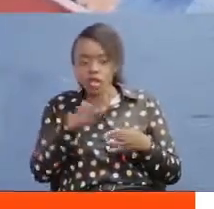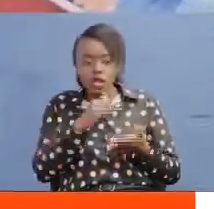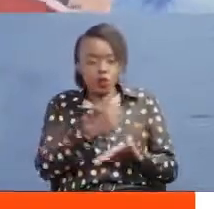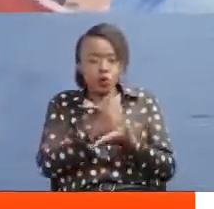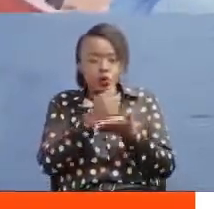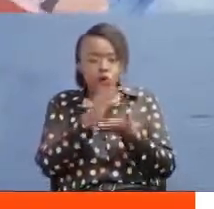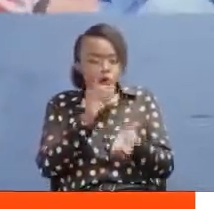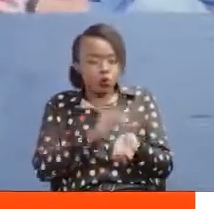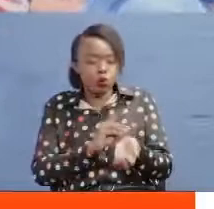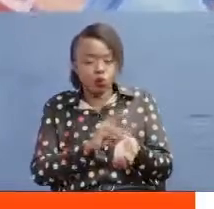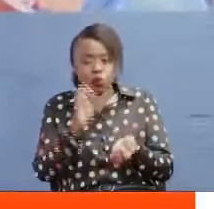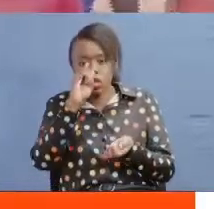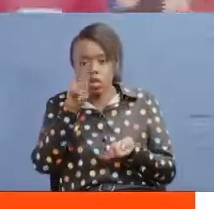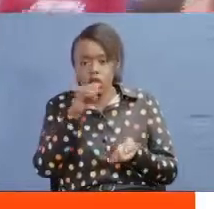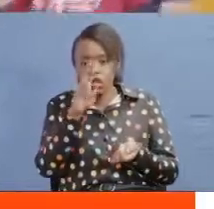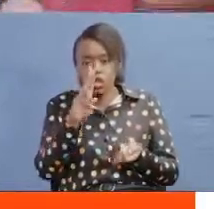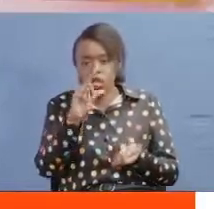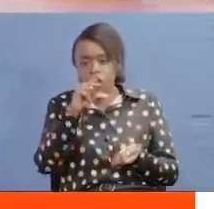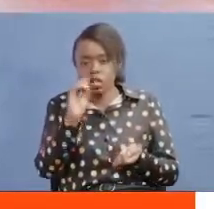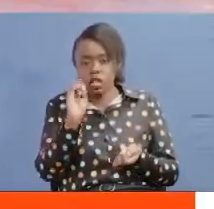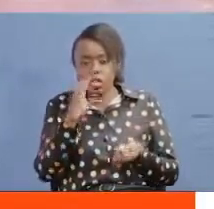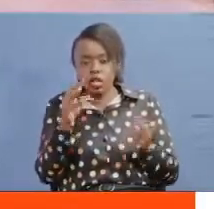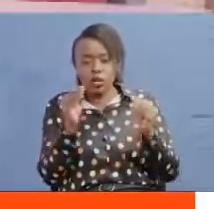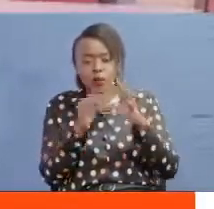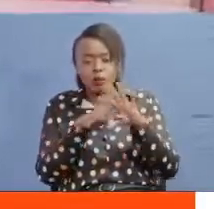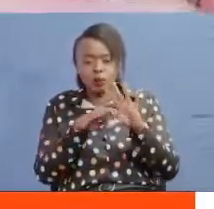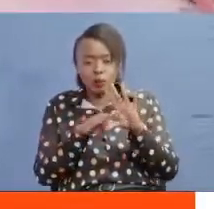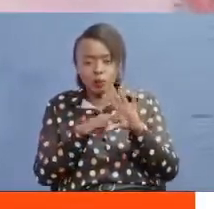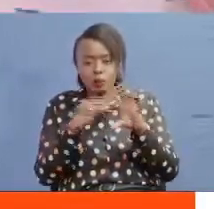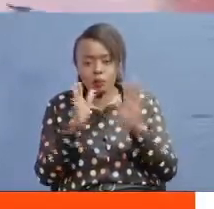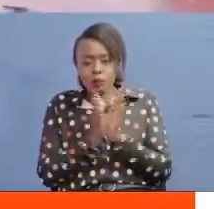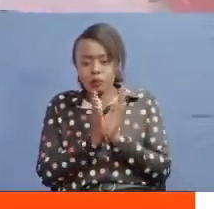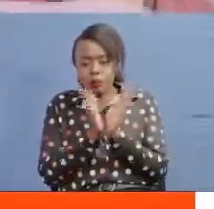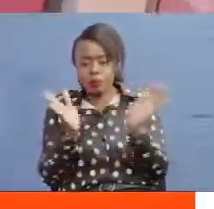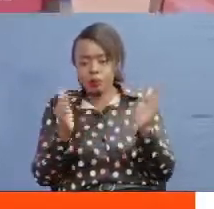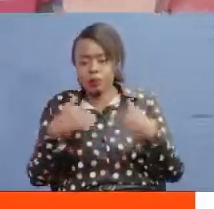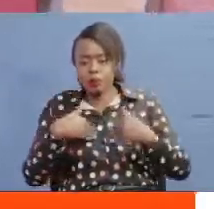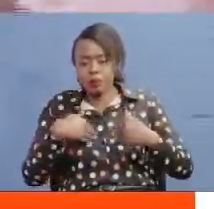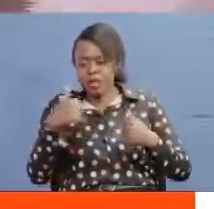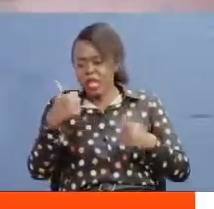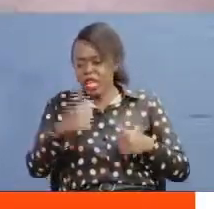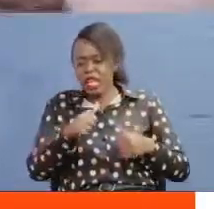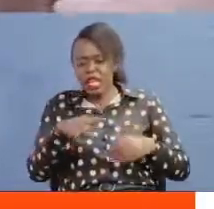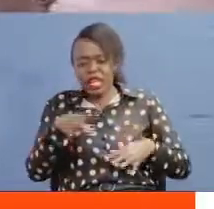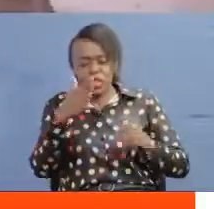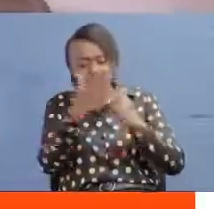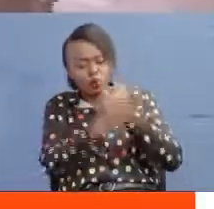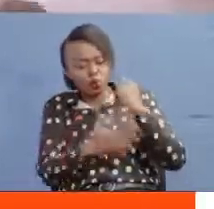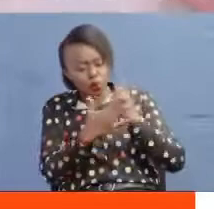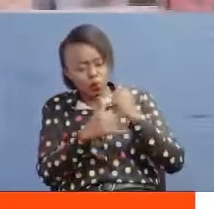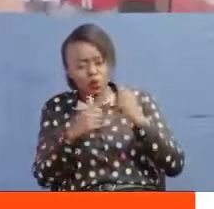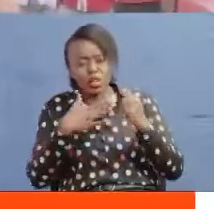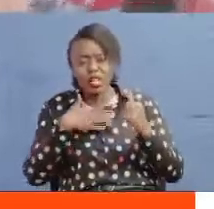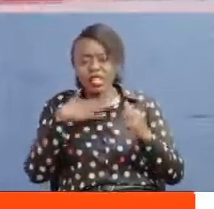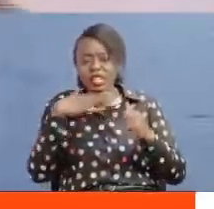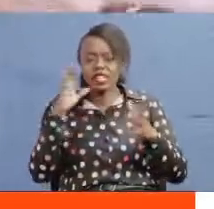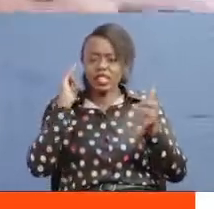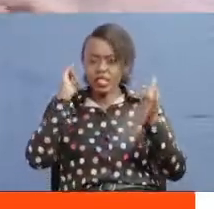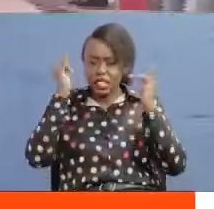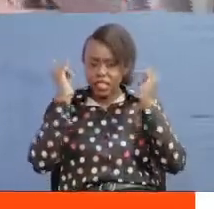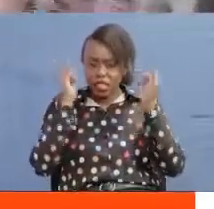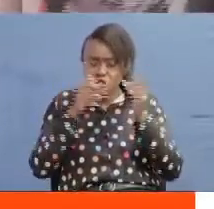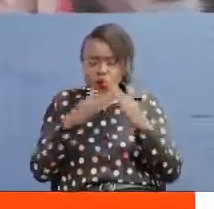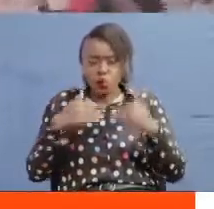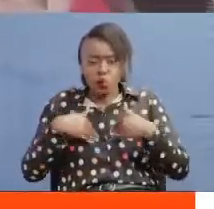Dr. Julius Cheruiyot has called upon members of the public not to consume any meat from the dead cows since they are yet to ascertain